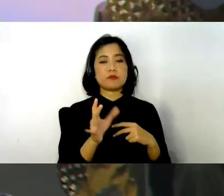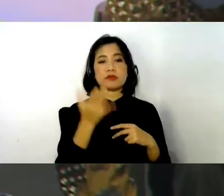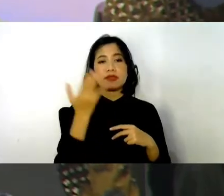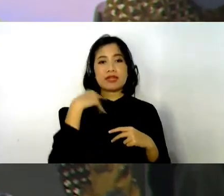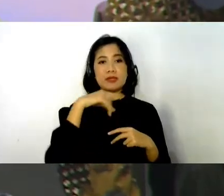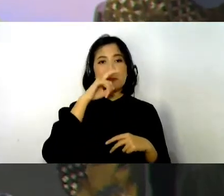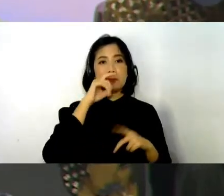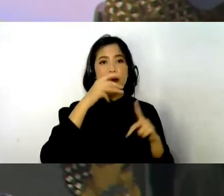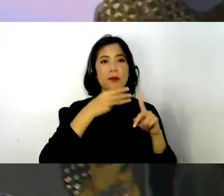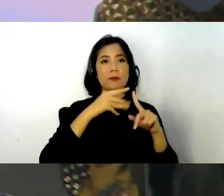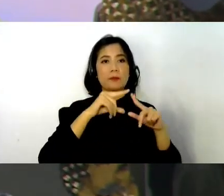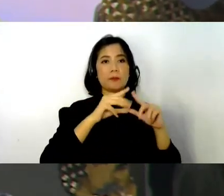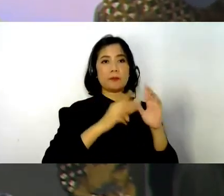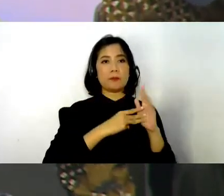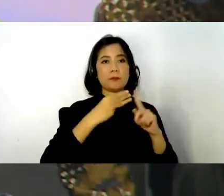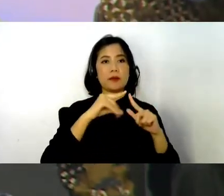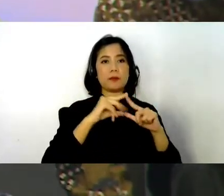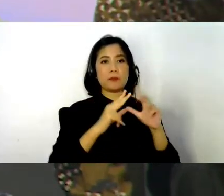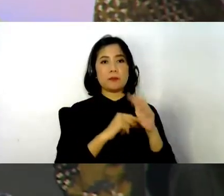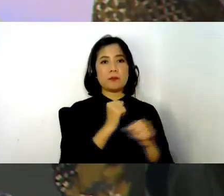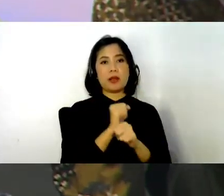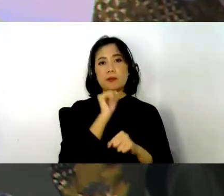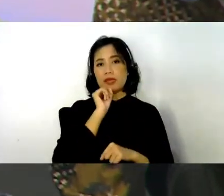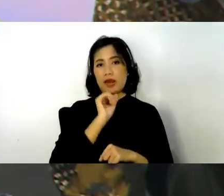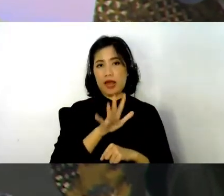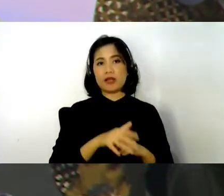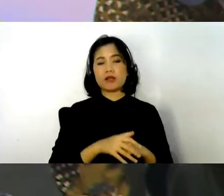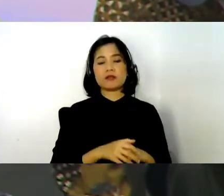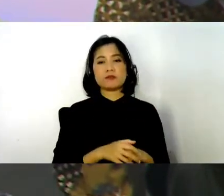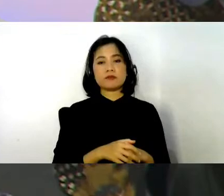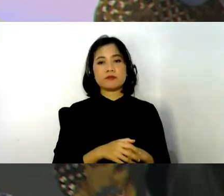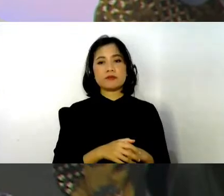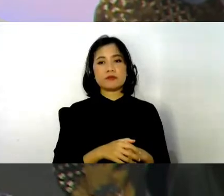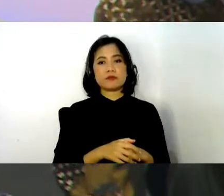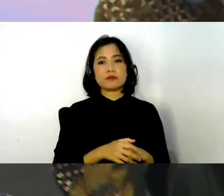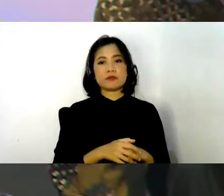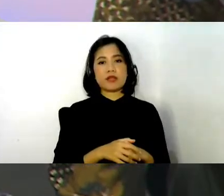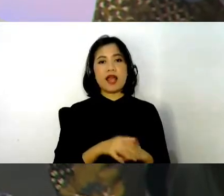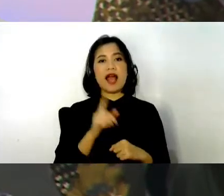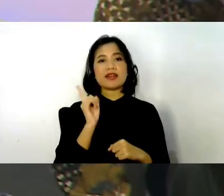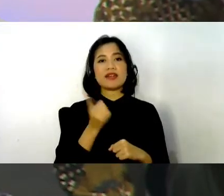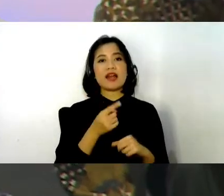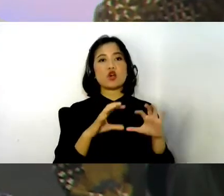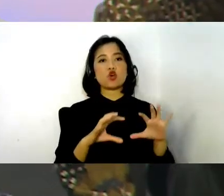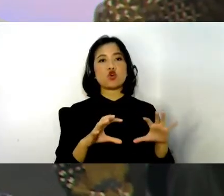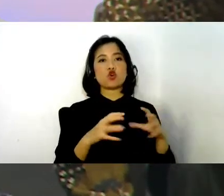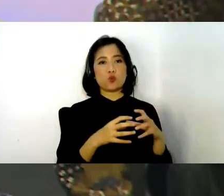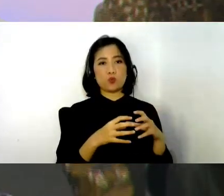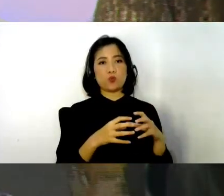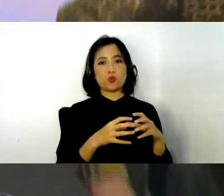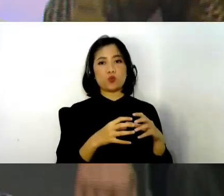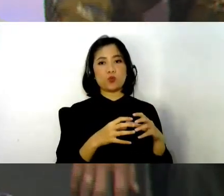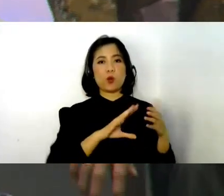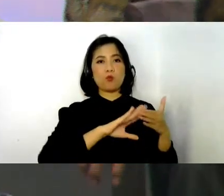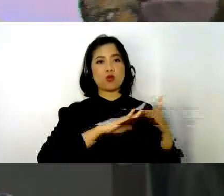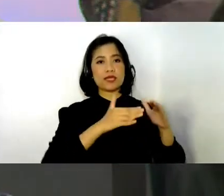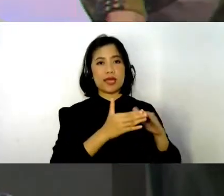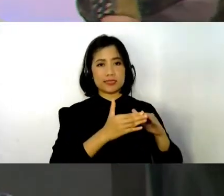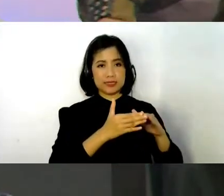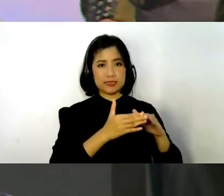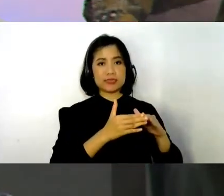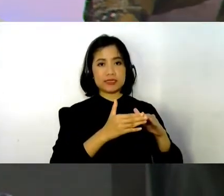governor, and mayors if, you know, the budget is limited? It's there, it's a situation. But with the limited budget,